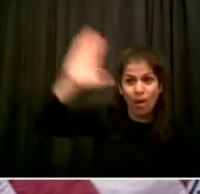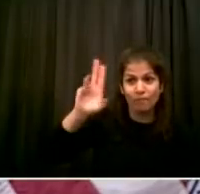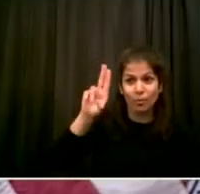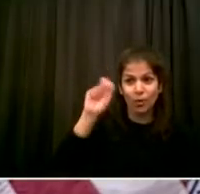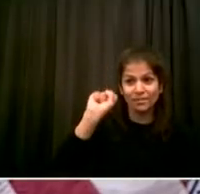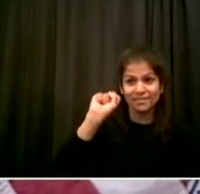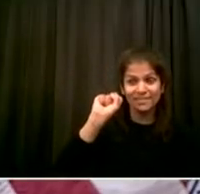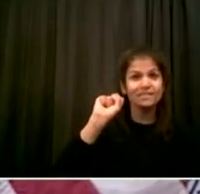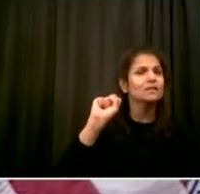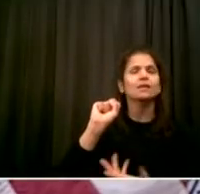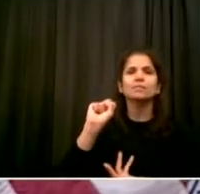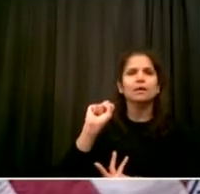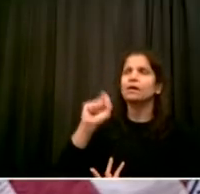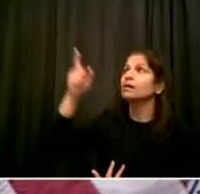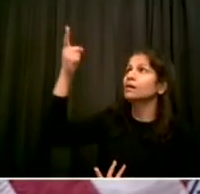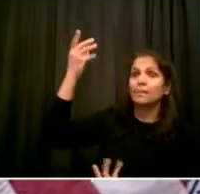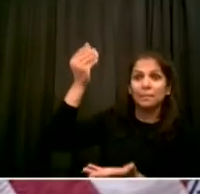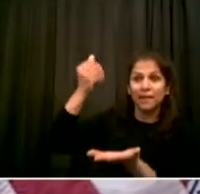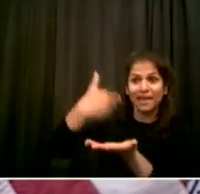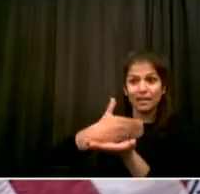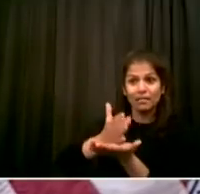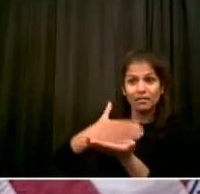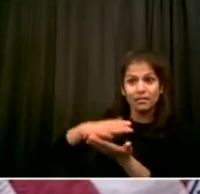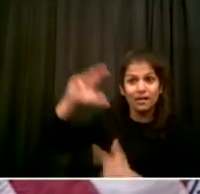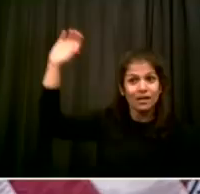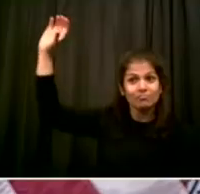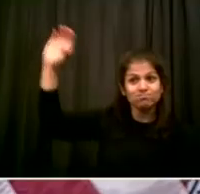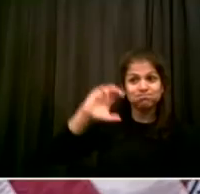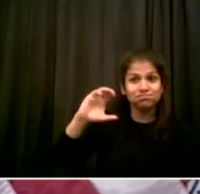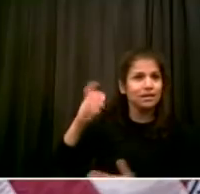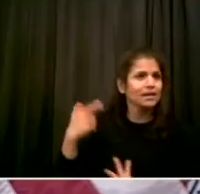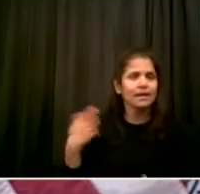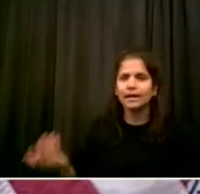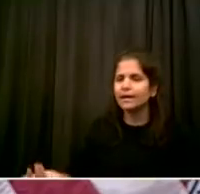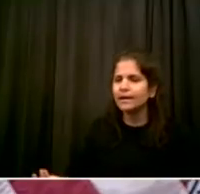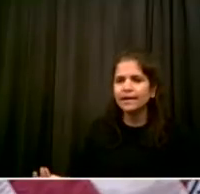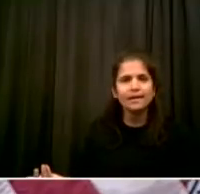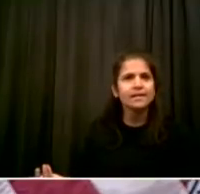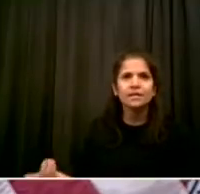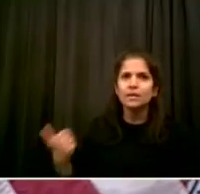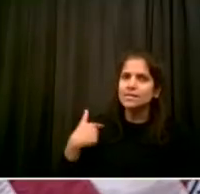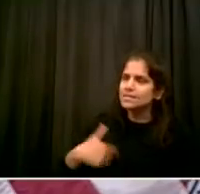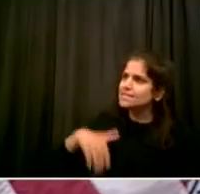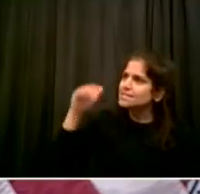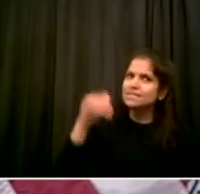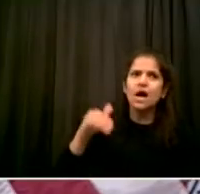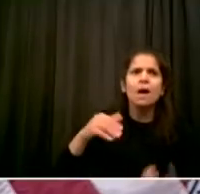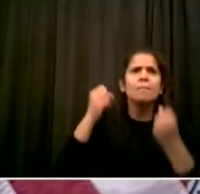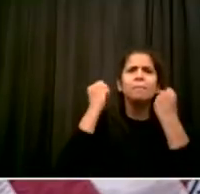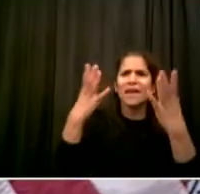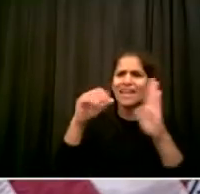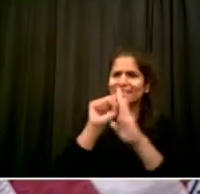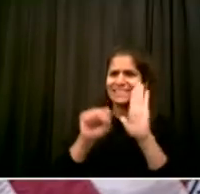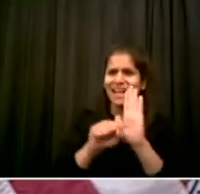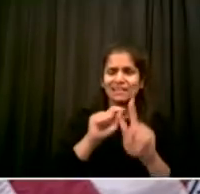been borne by cities and states to somehow make sense of this crisis, to go it alone in so many